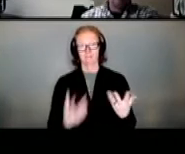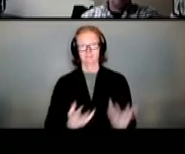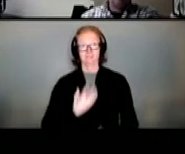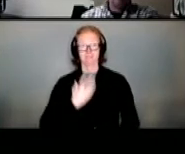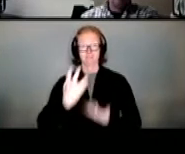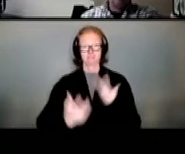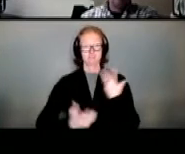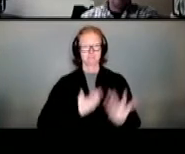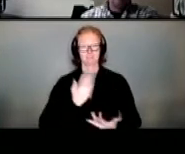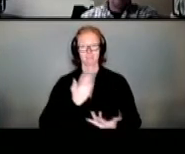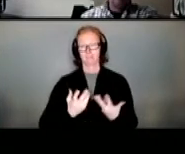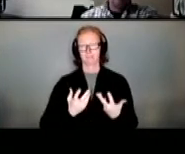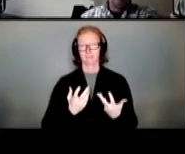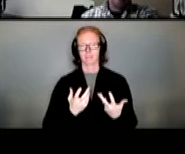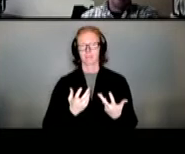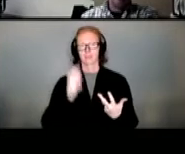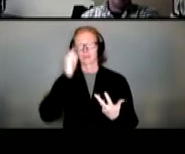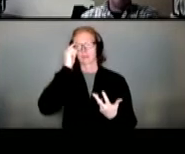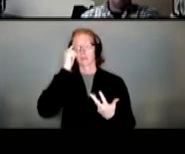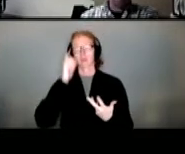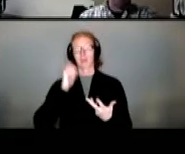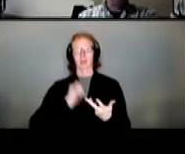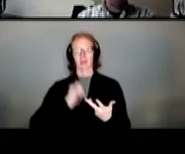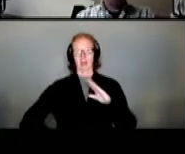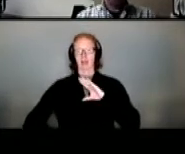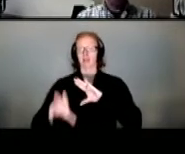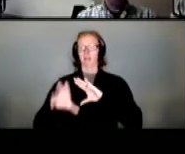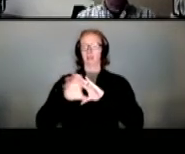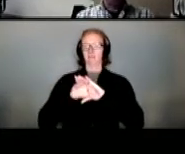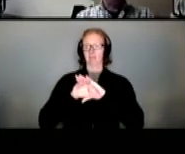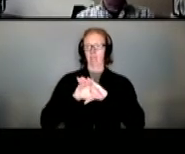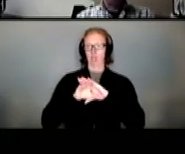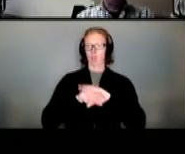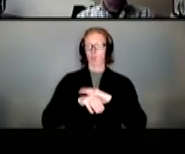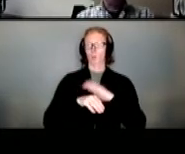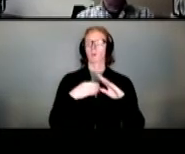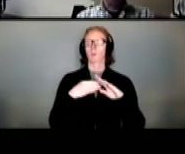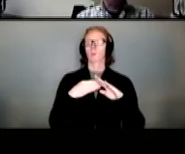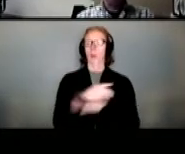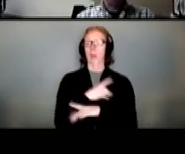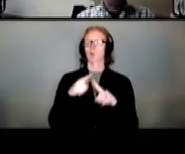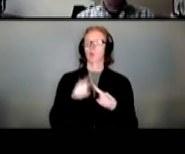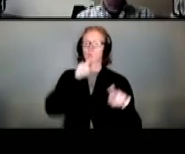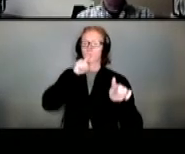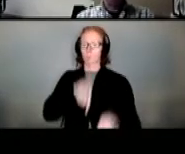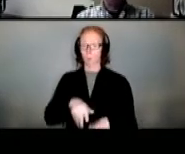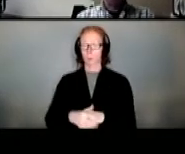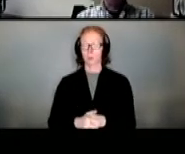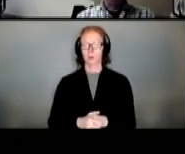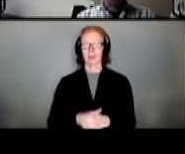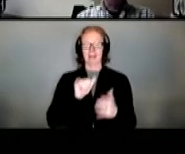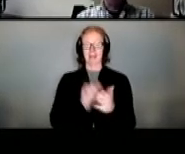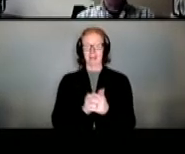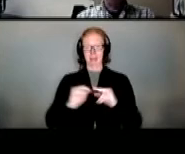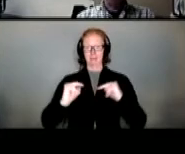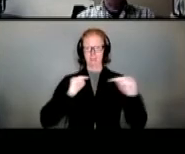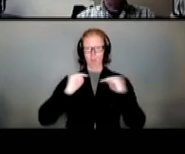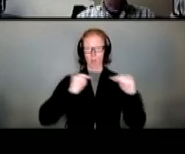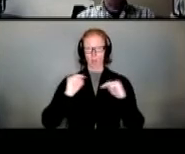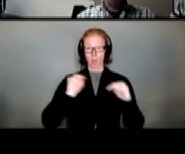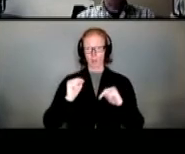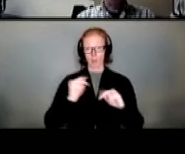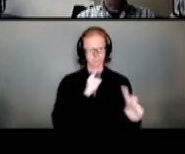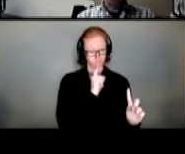the footage prior to writing a report, and knowing that the bargainable points, and this is for anybody who's